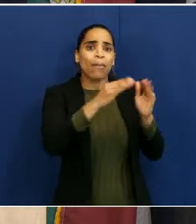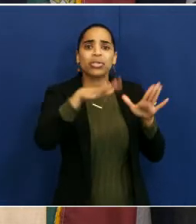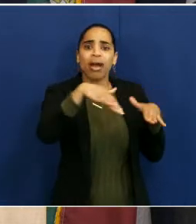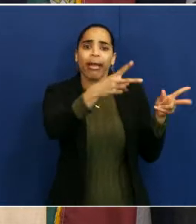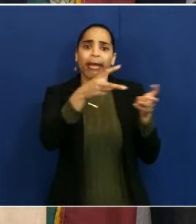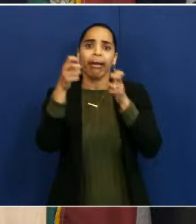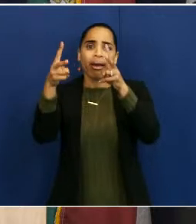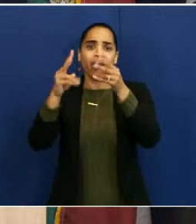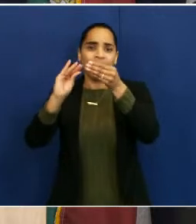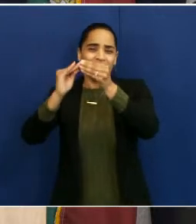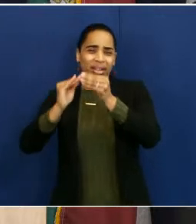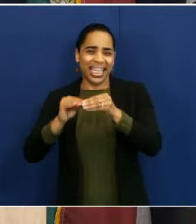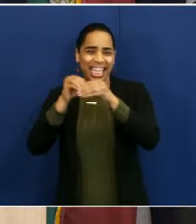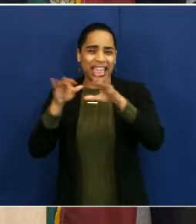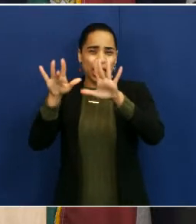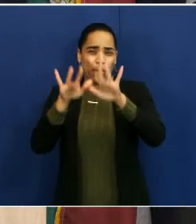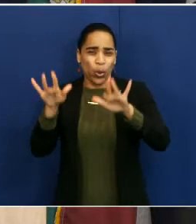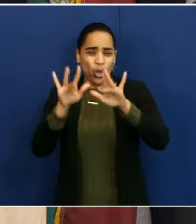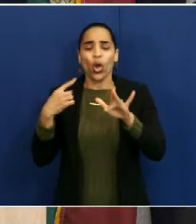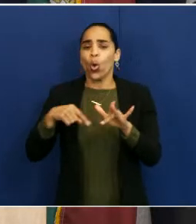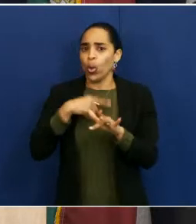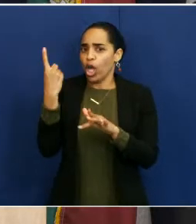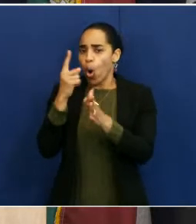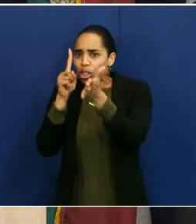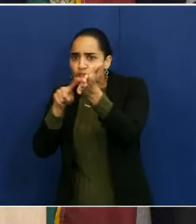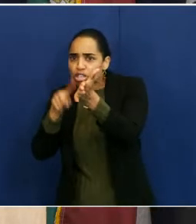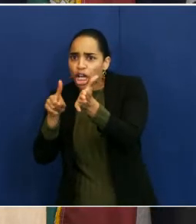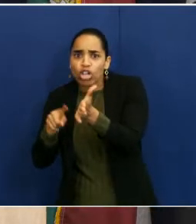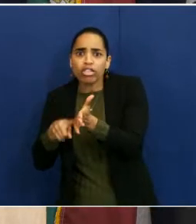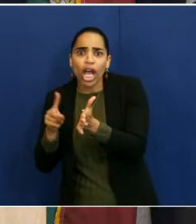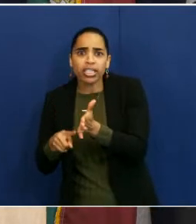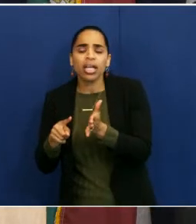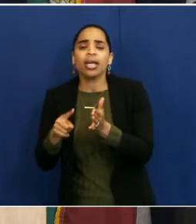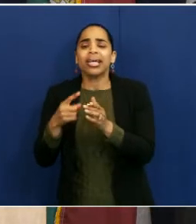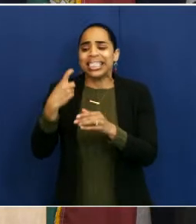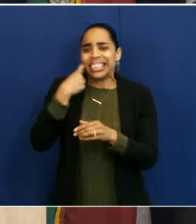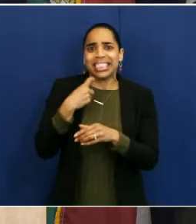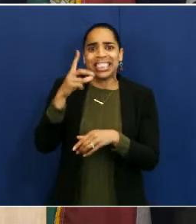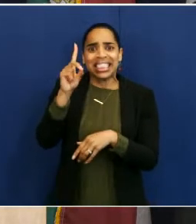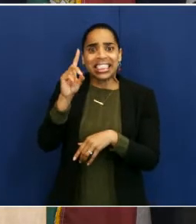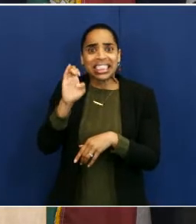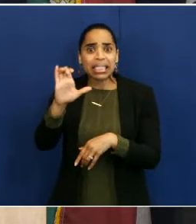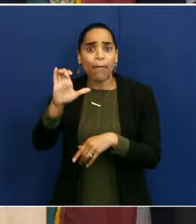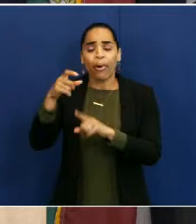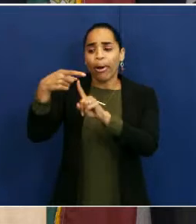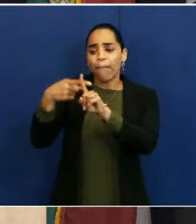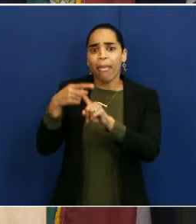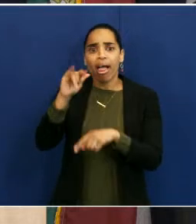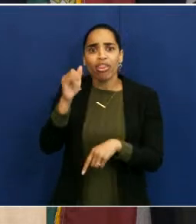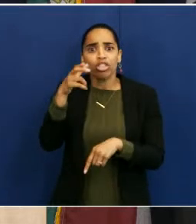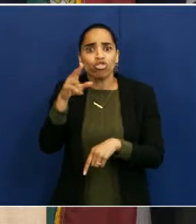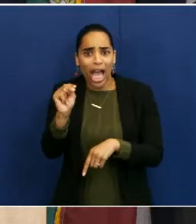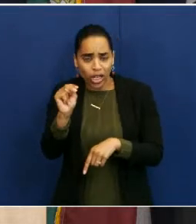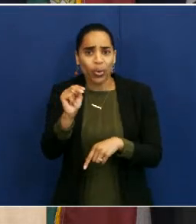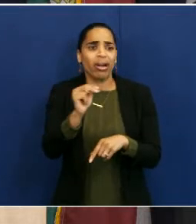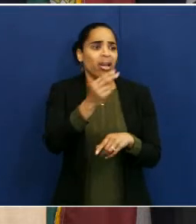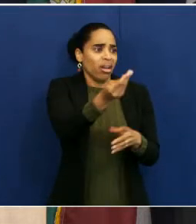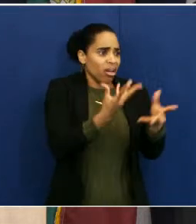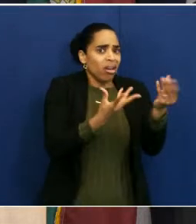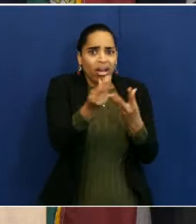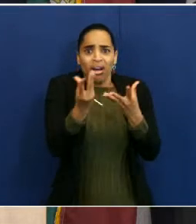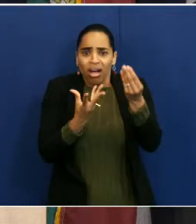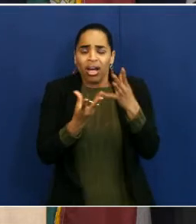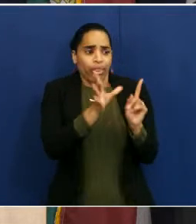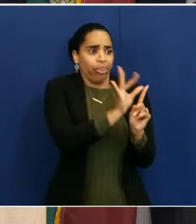assurance, we go back and re-verify and check our data, particularly from those periods in December and January where we were seeing thousands and thousands of